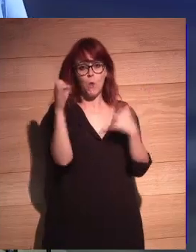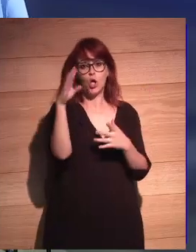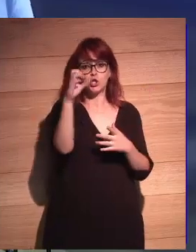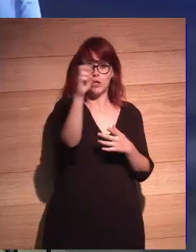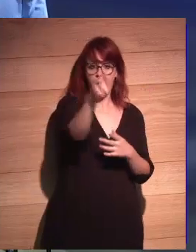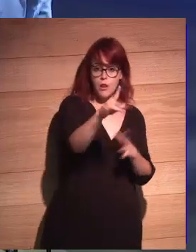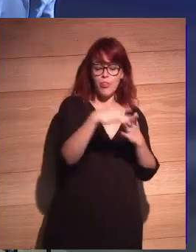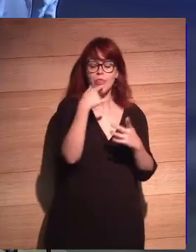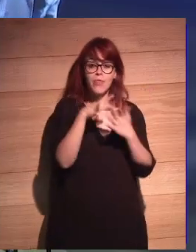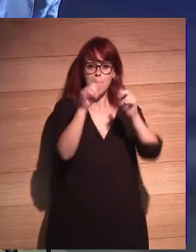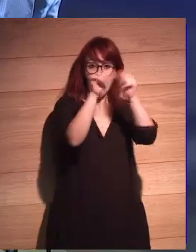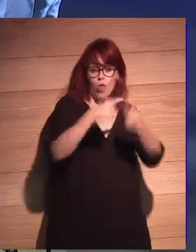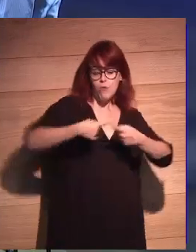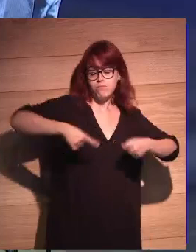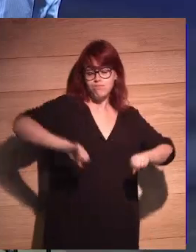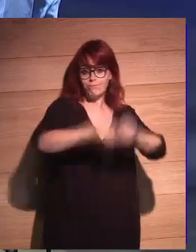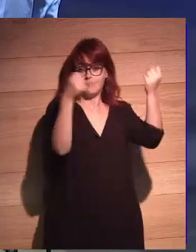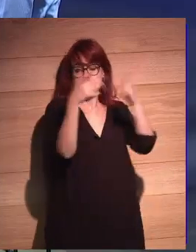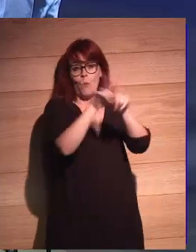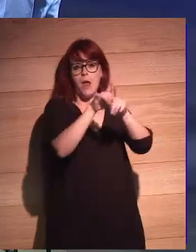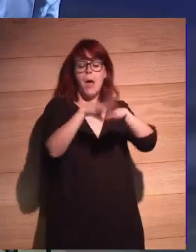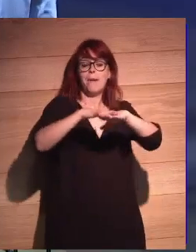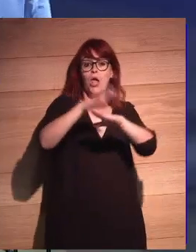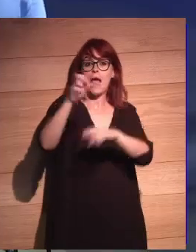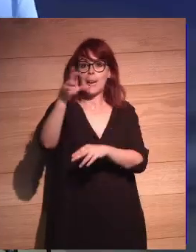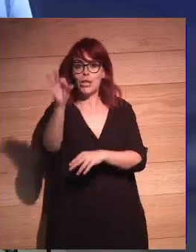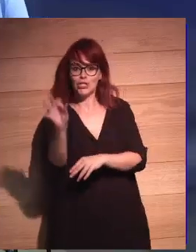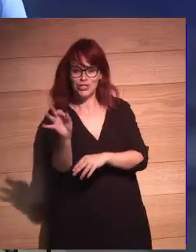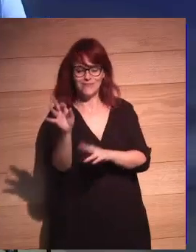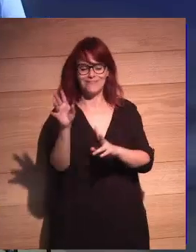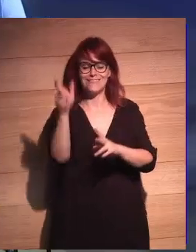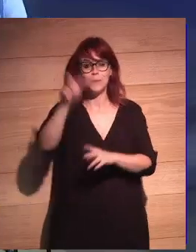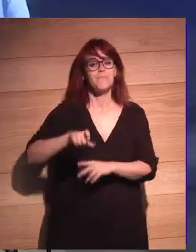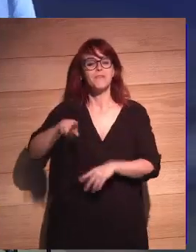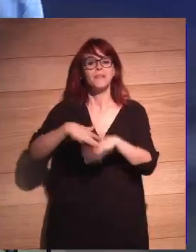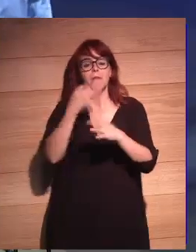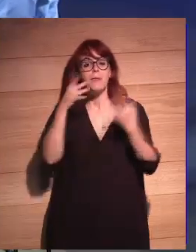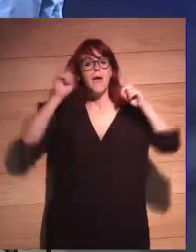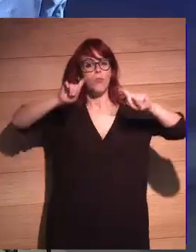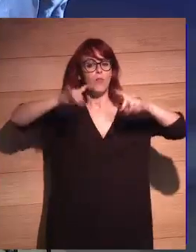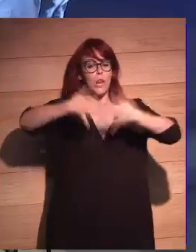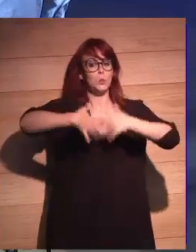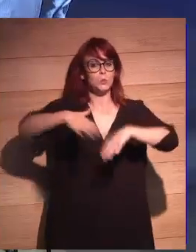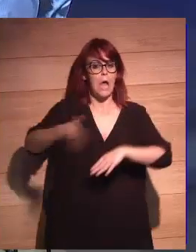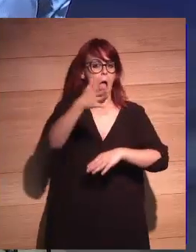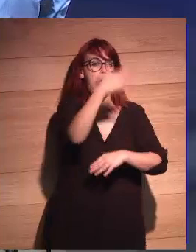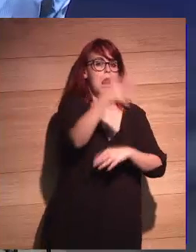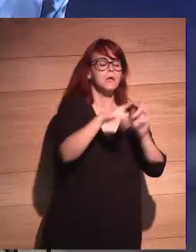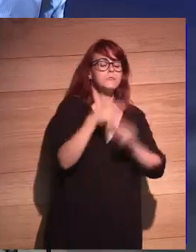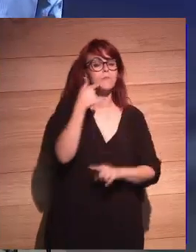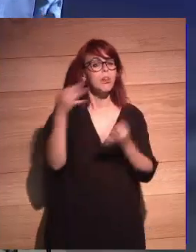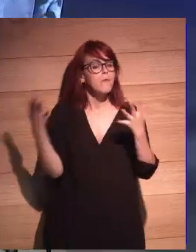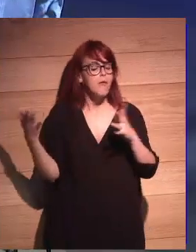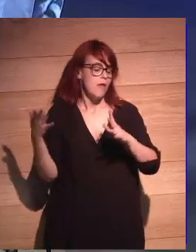in education in order to break that paradigm. No, Carlos, sorry, not Oscar. Yeah, to break